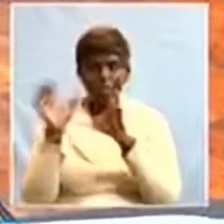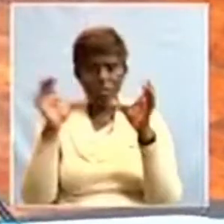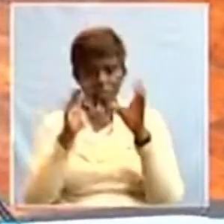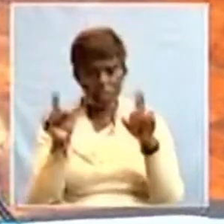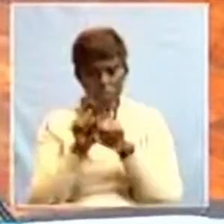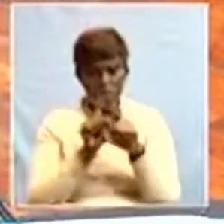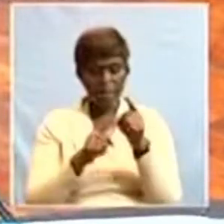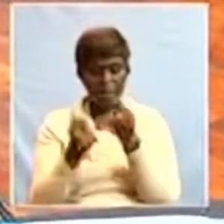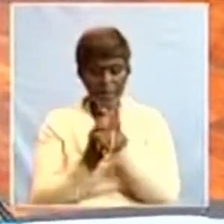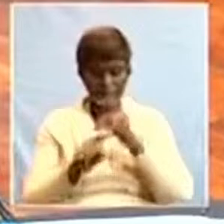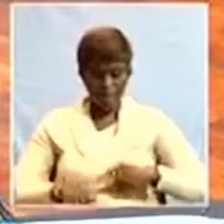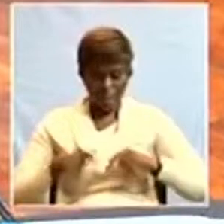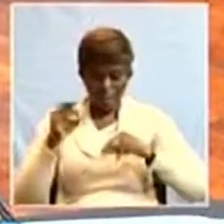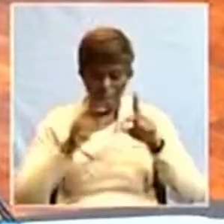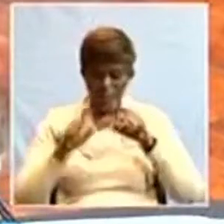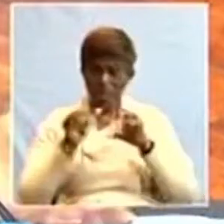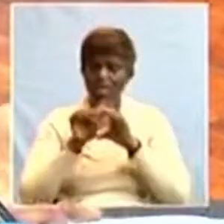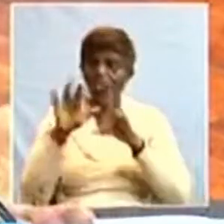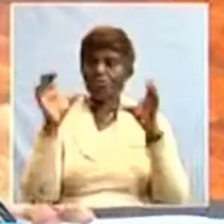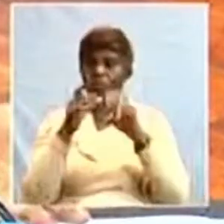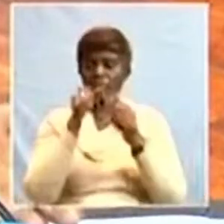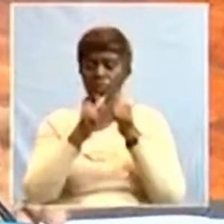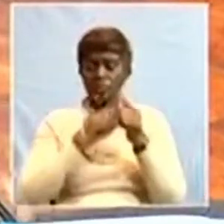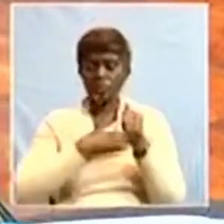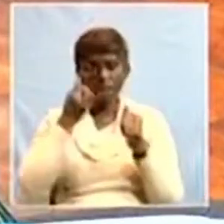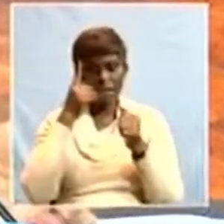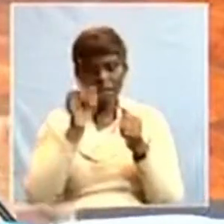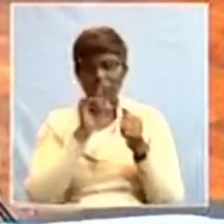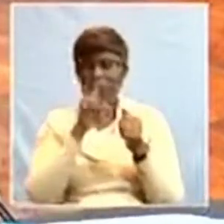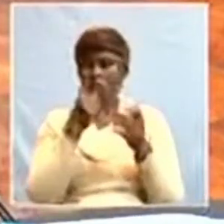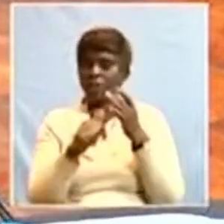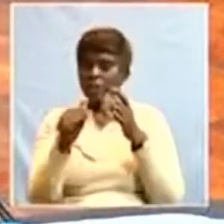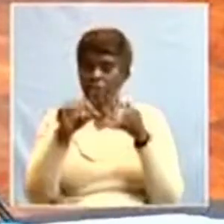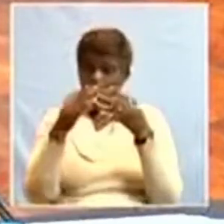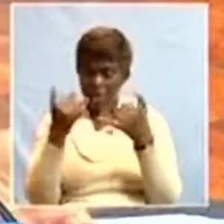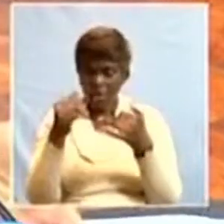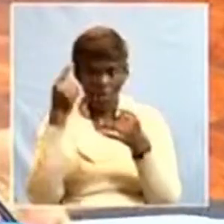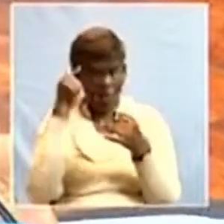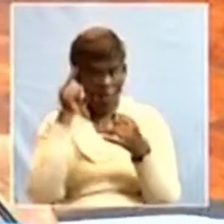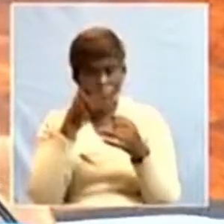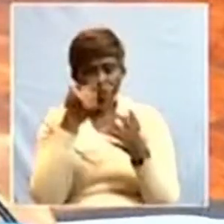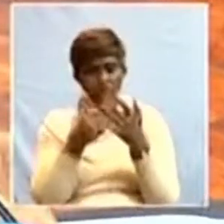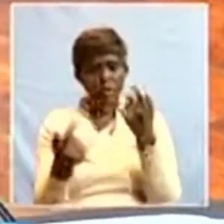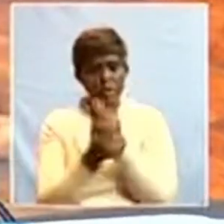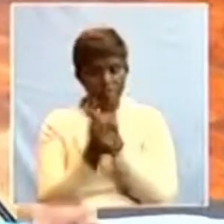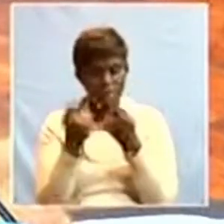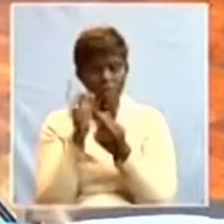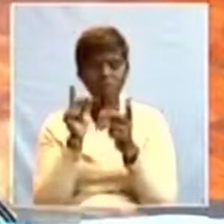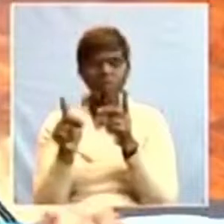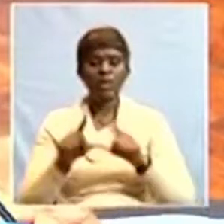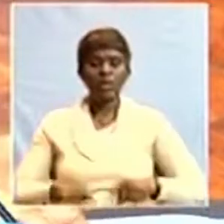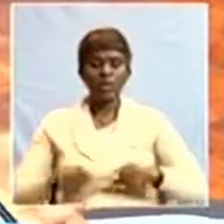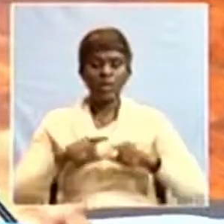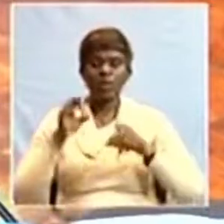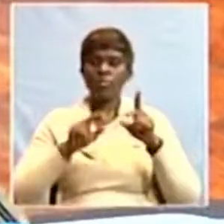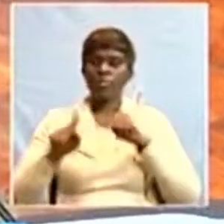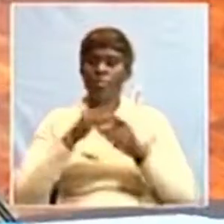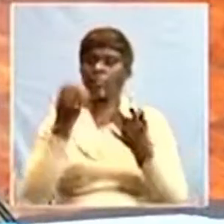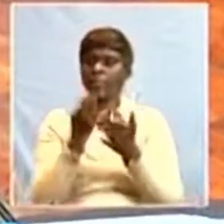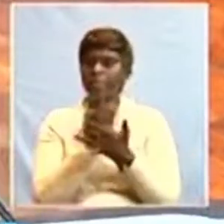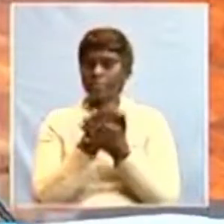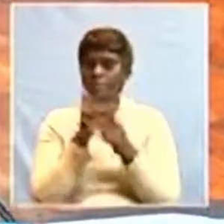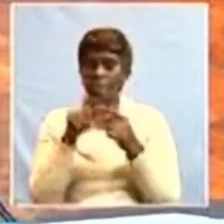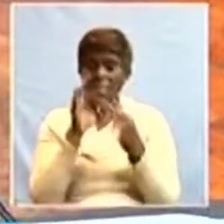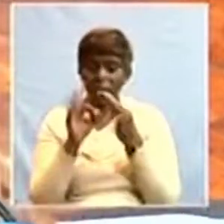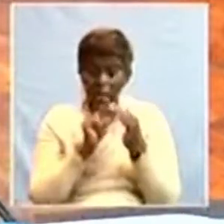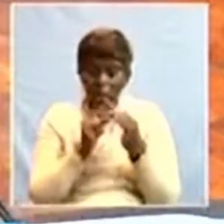it changed the lives of people in that community? Because my understanding is that whatever we are giving out as government, it has to change the people, the lives of people economically. But